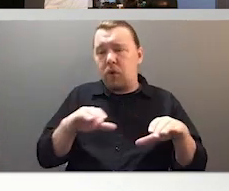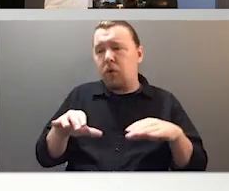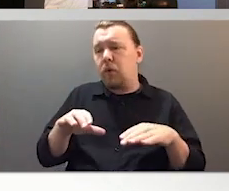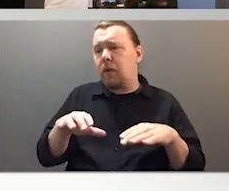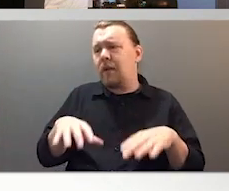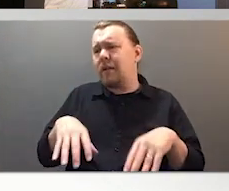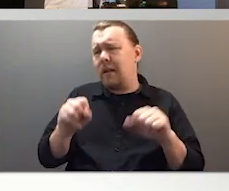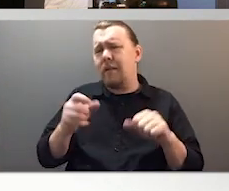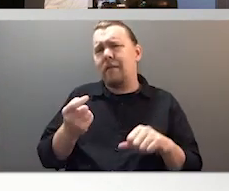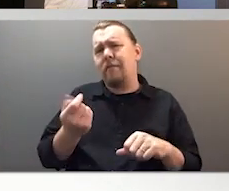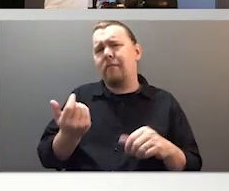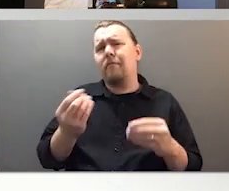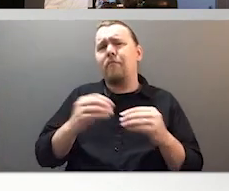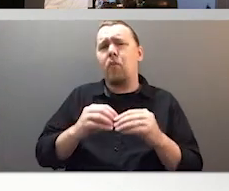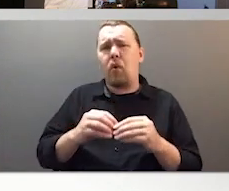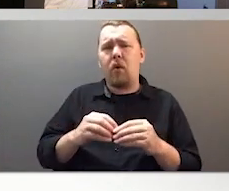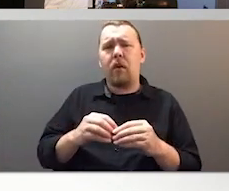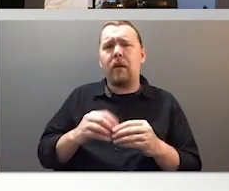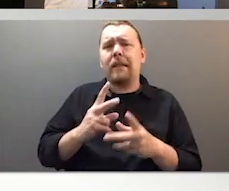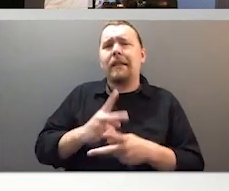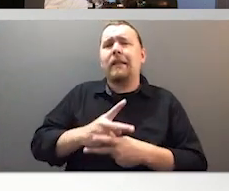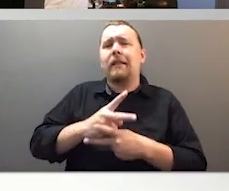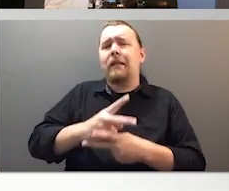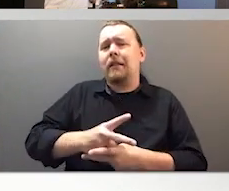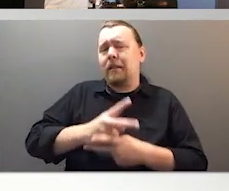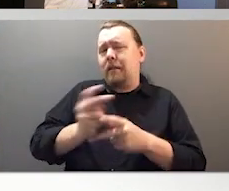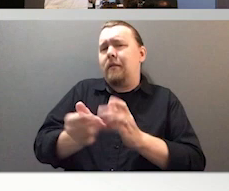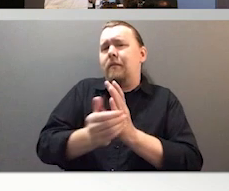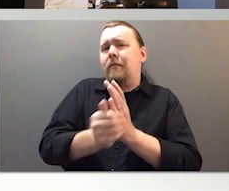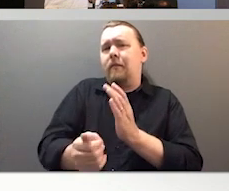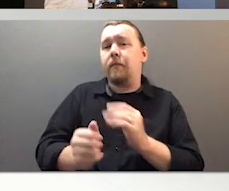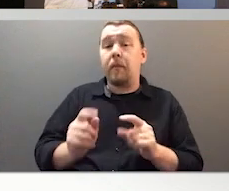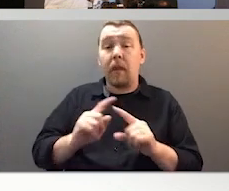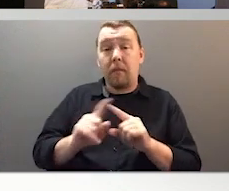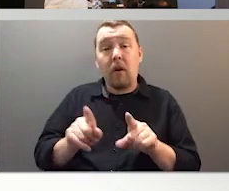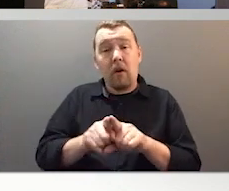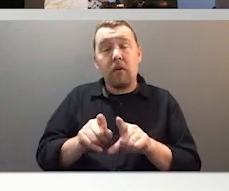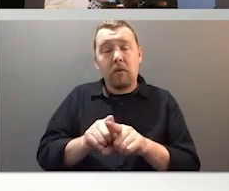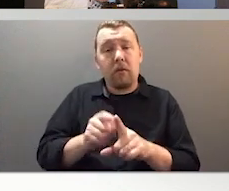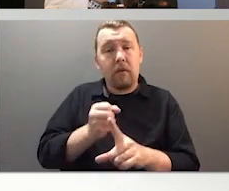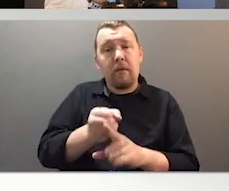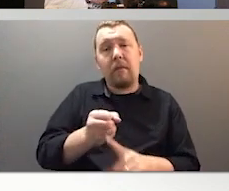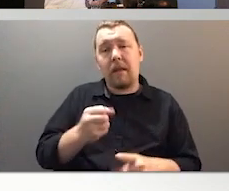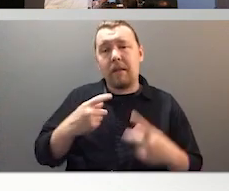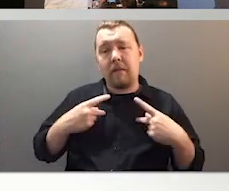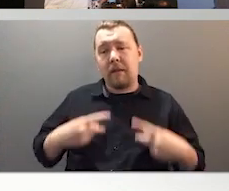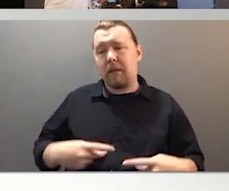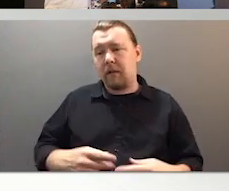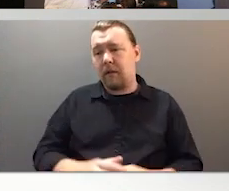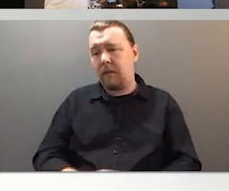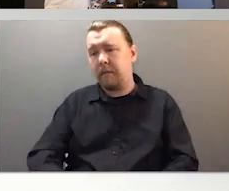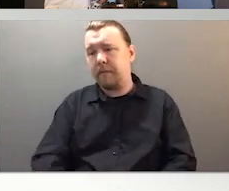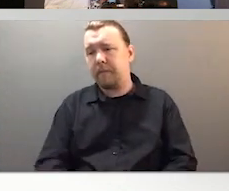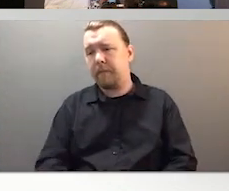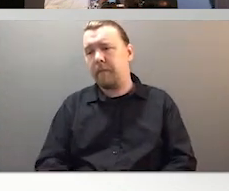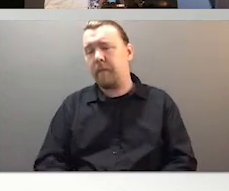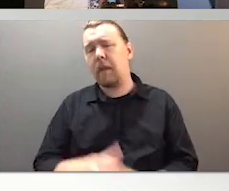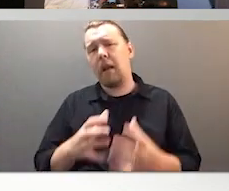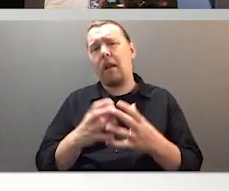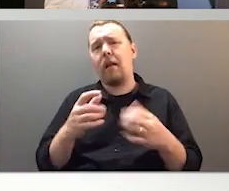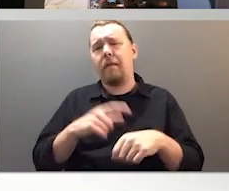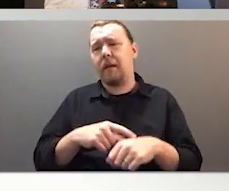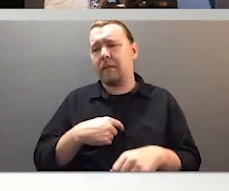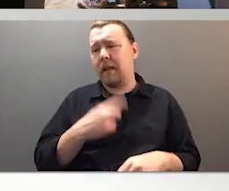bit more of a finesse. But also impacts physically. A lot of times I see this